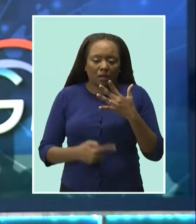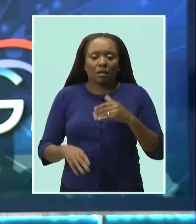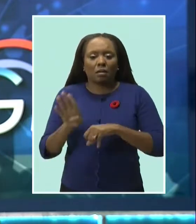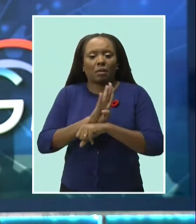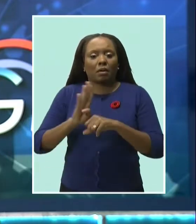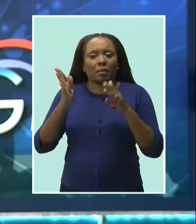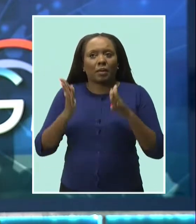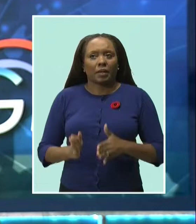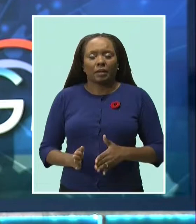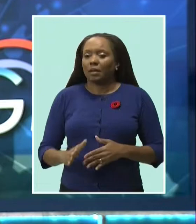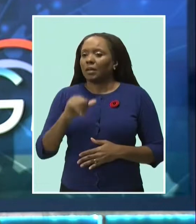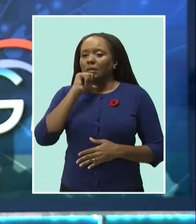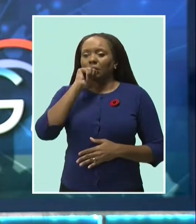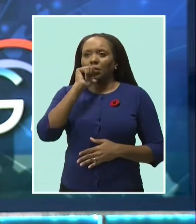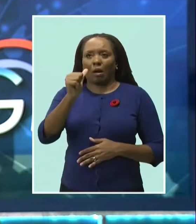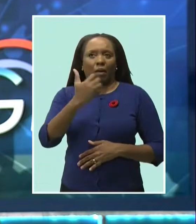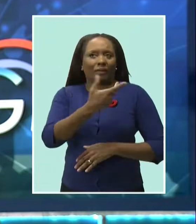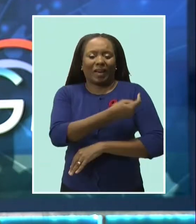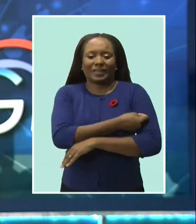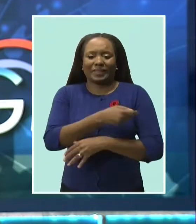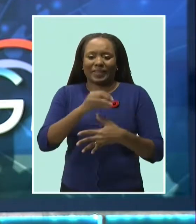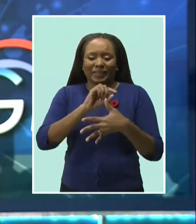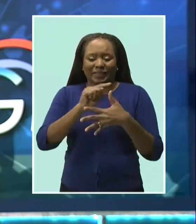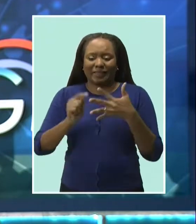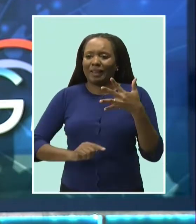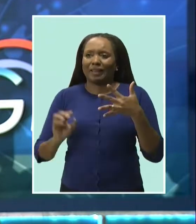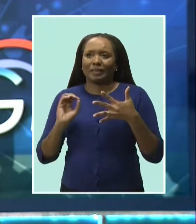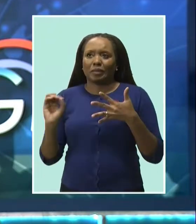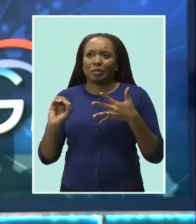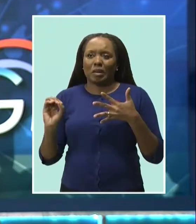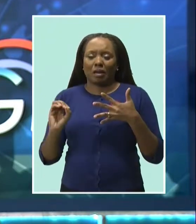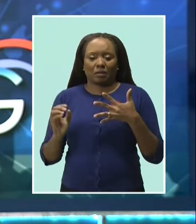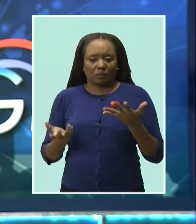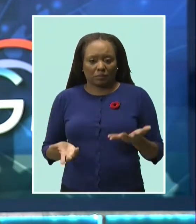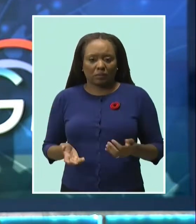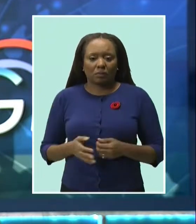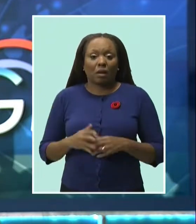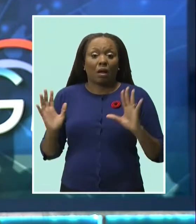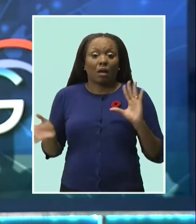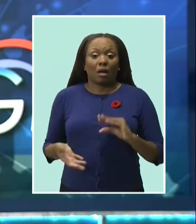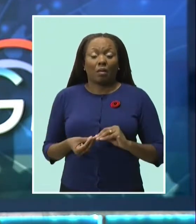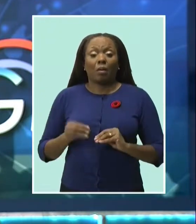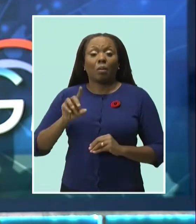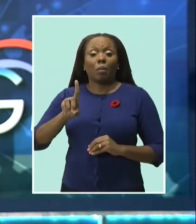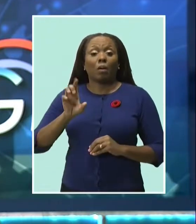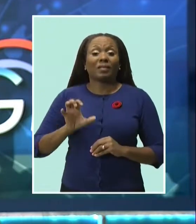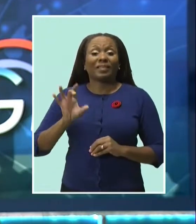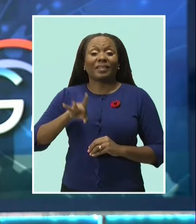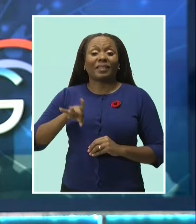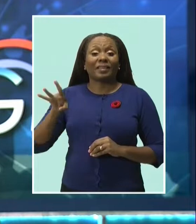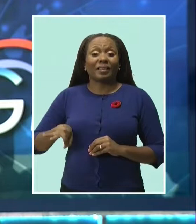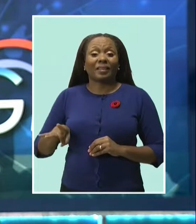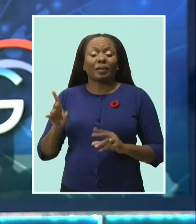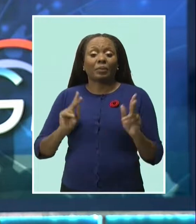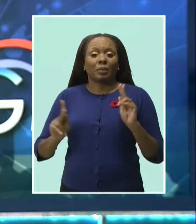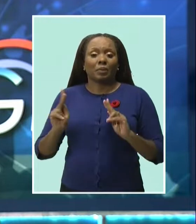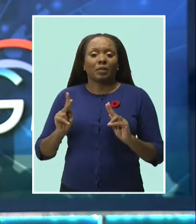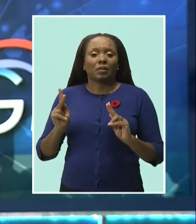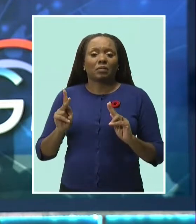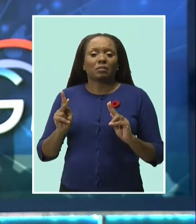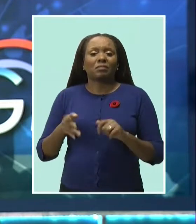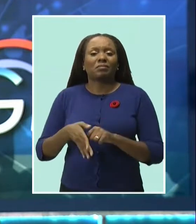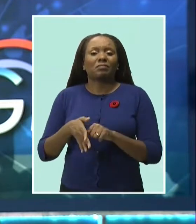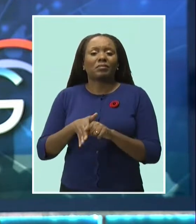Facility. All of the deceased were Barbadians and unvaccinated. And their deaths bring the total number of people who have succumbed to the virus